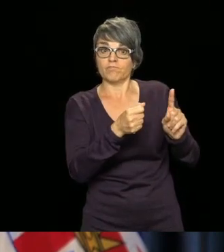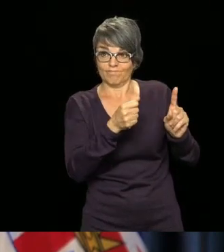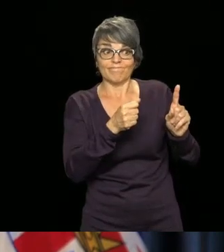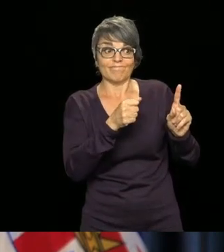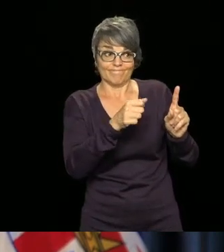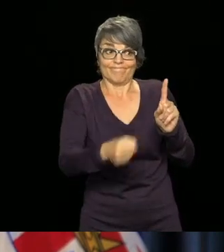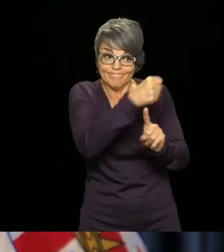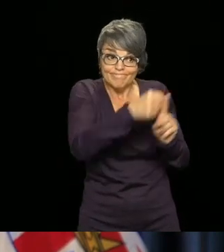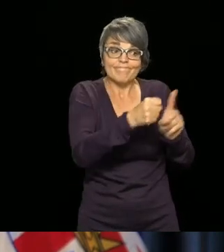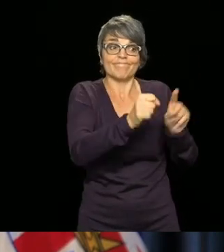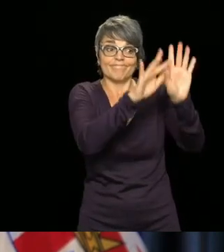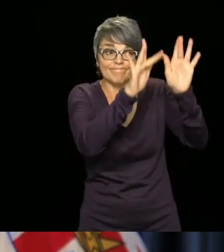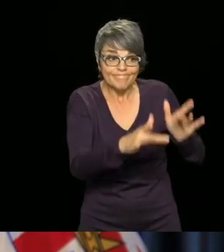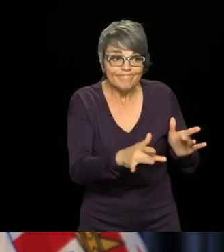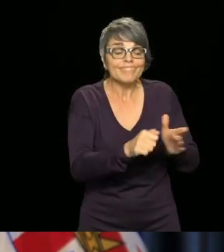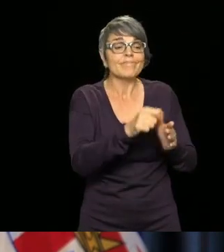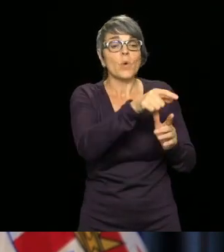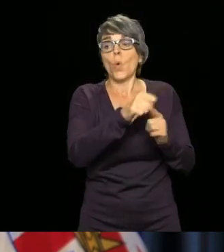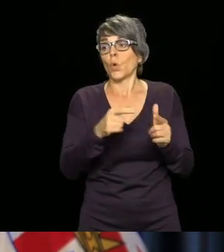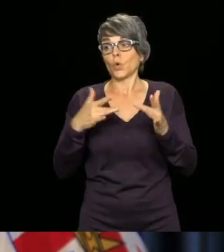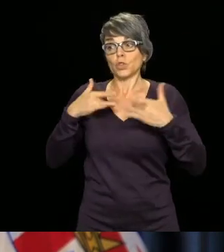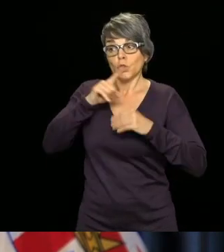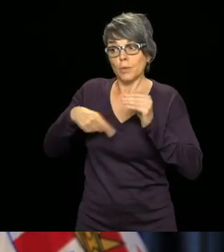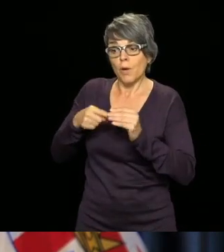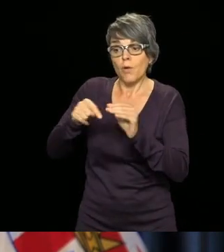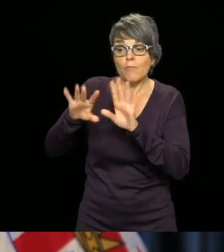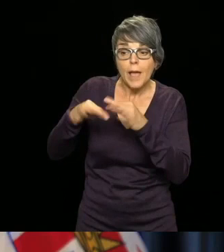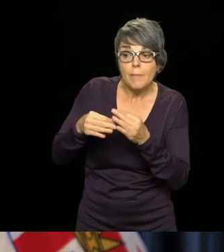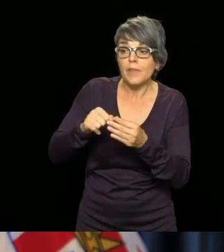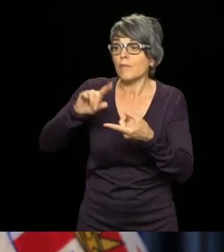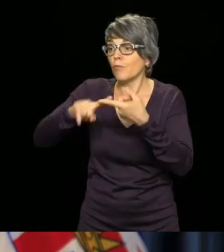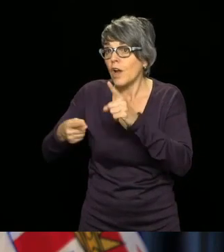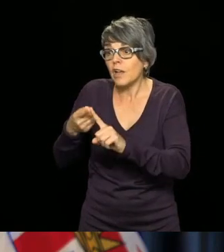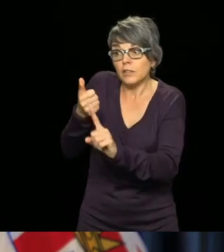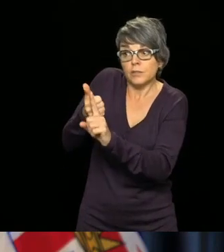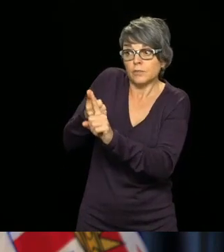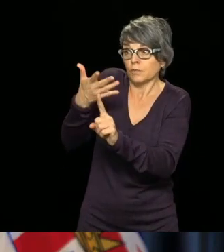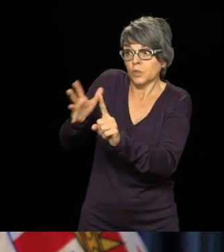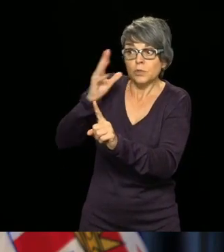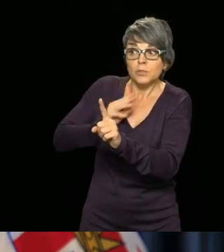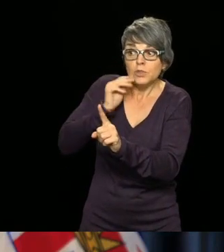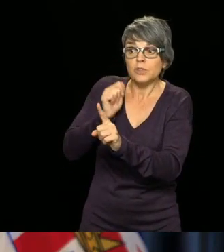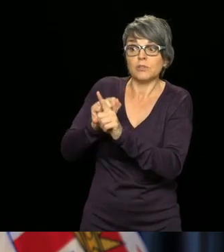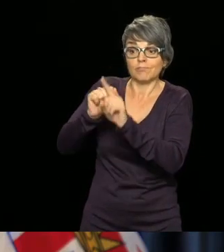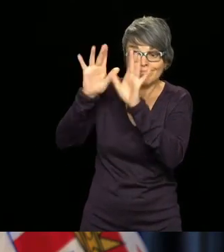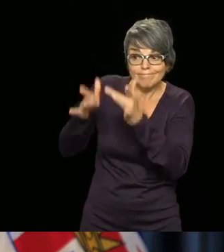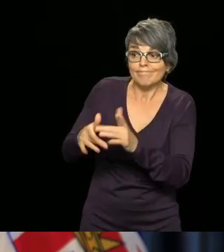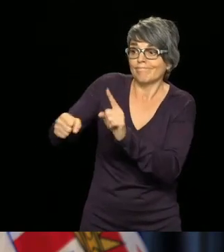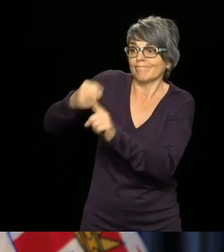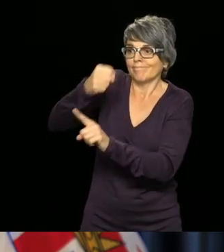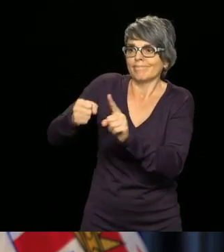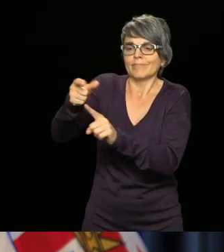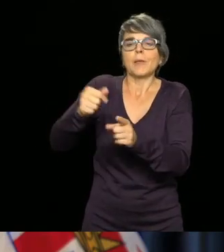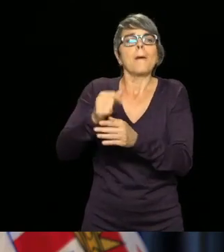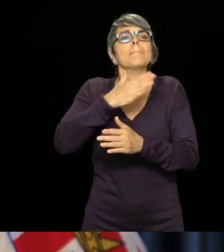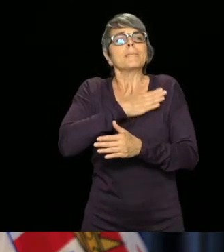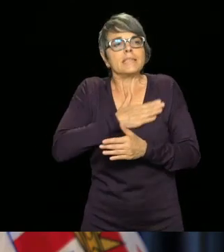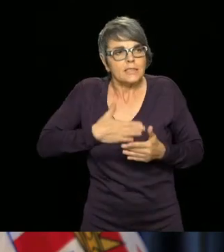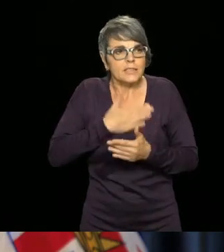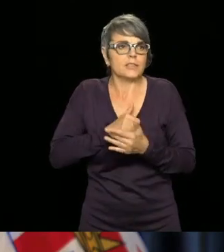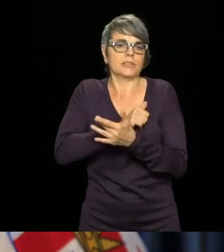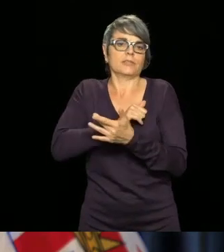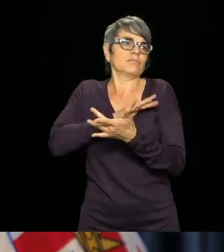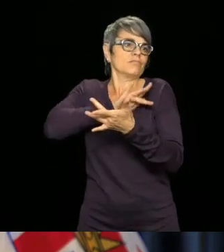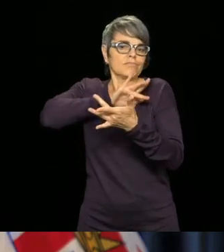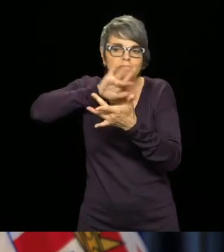family member, please reach out. The services are there, and we're going to be increasing them, but services are there. And Victim